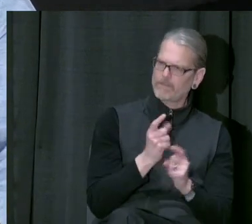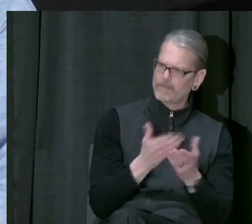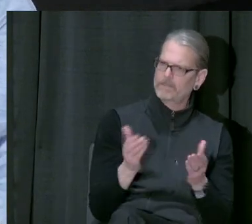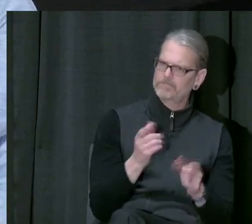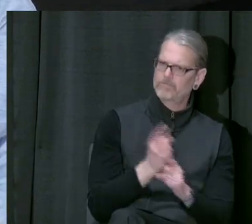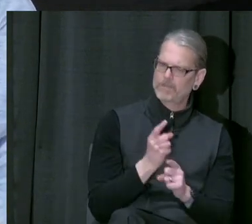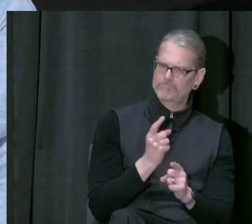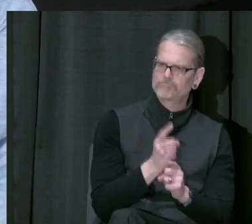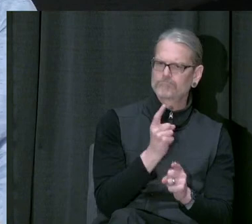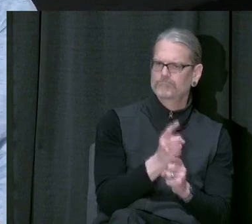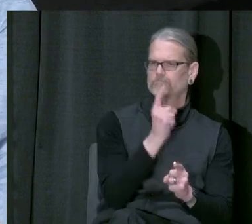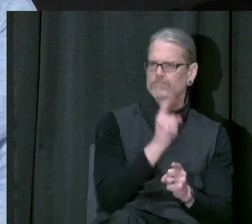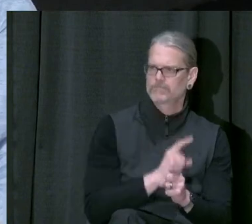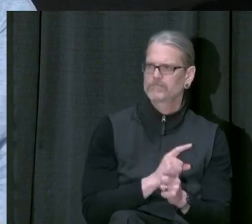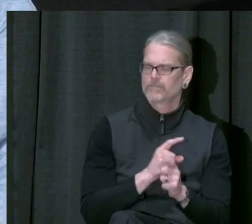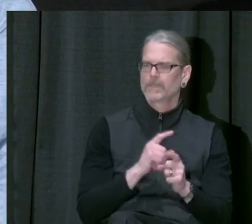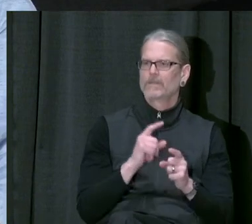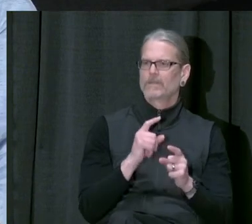right?